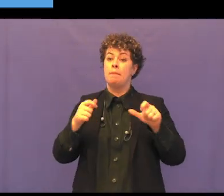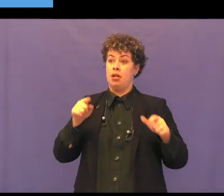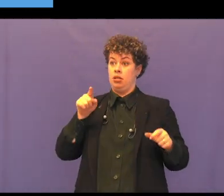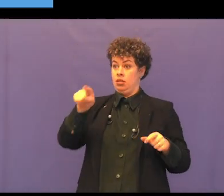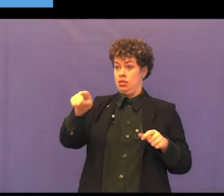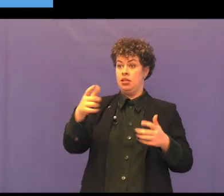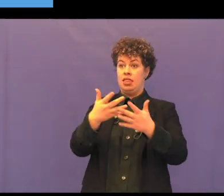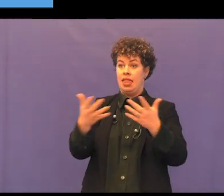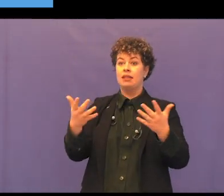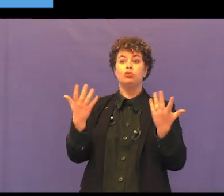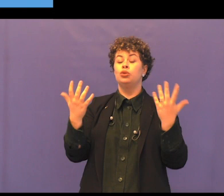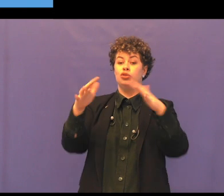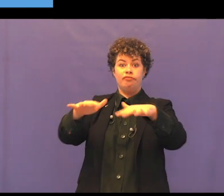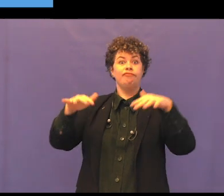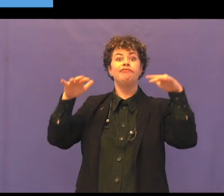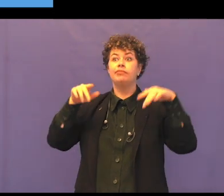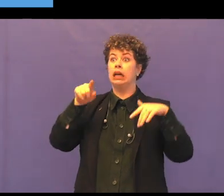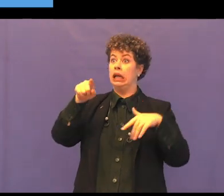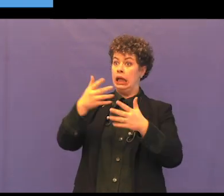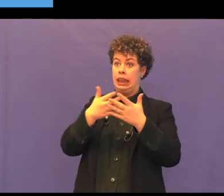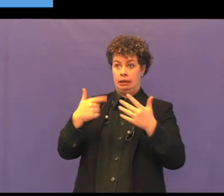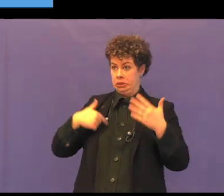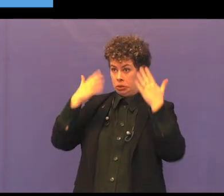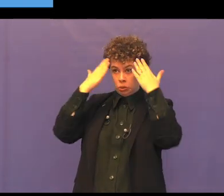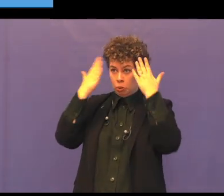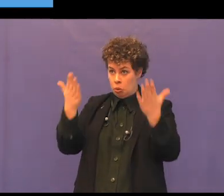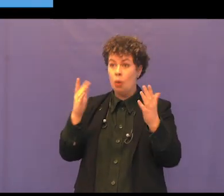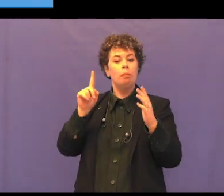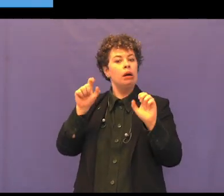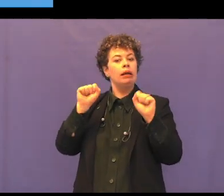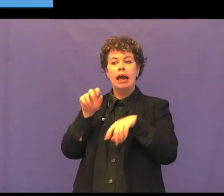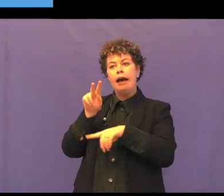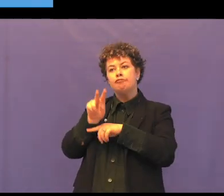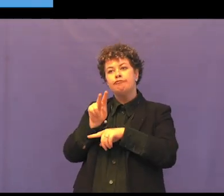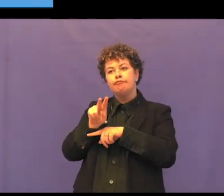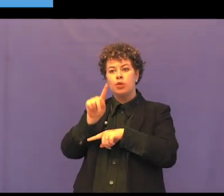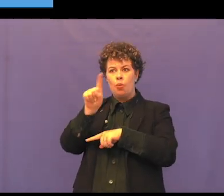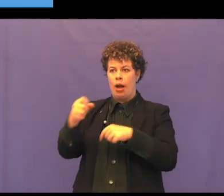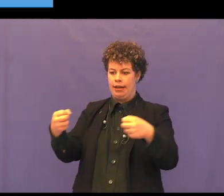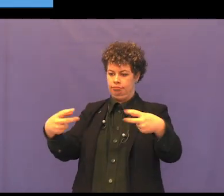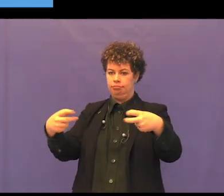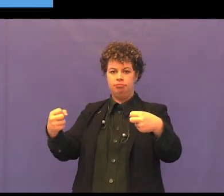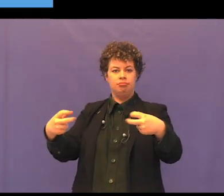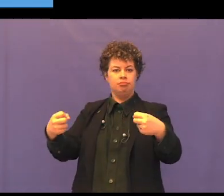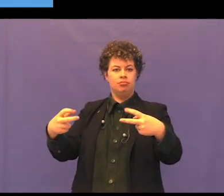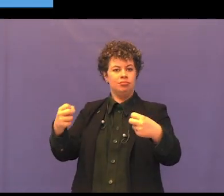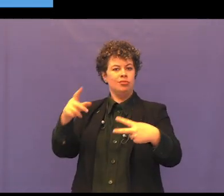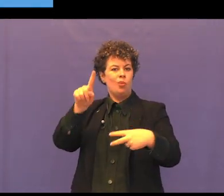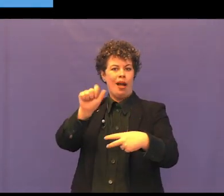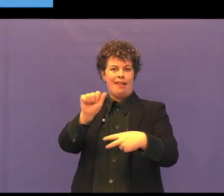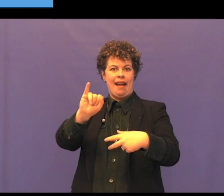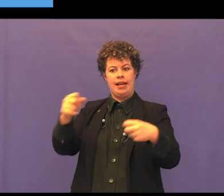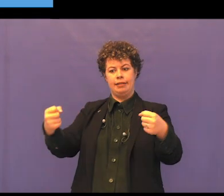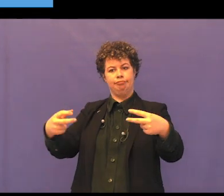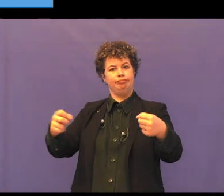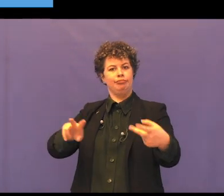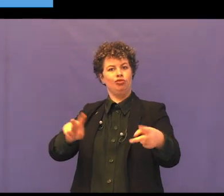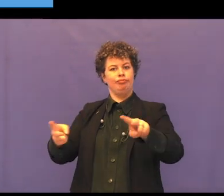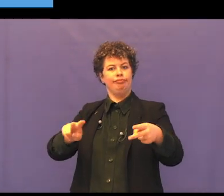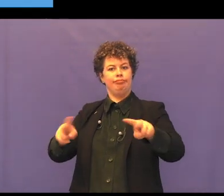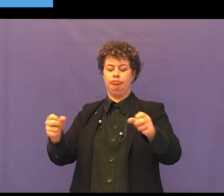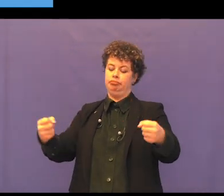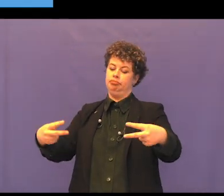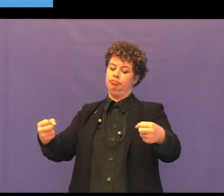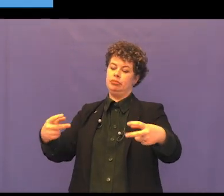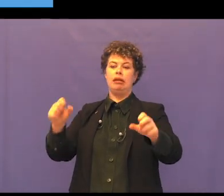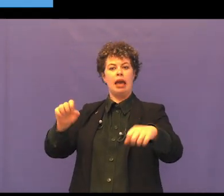in the activities of the corporation and therefore make a living, if you like,